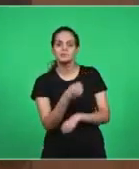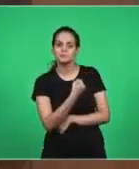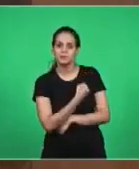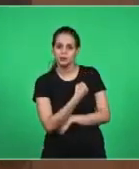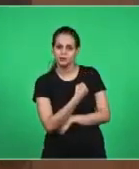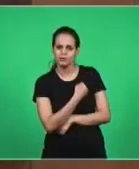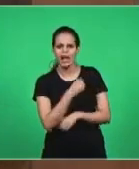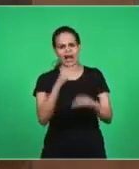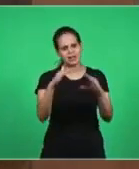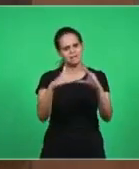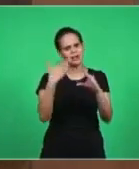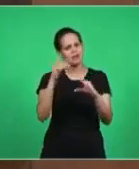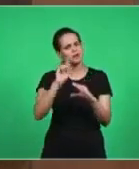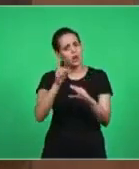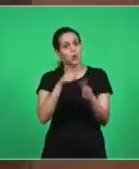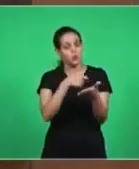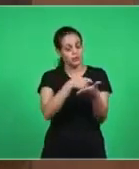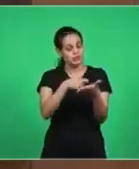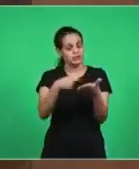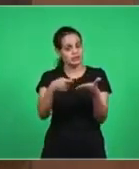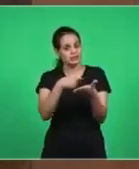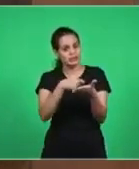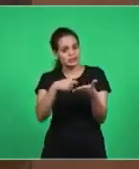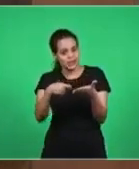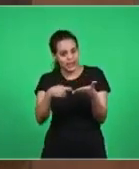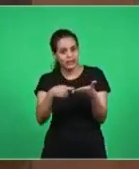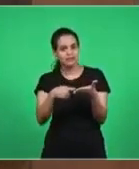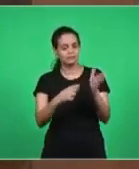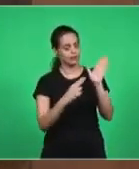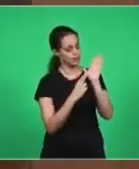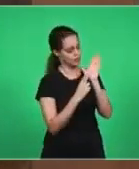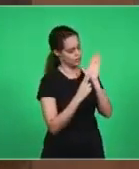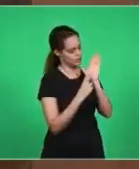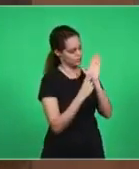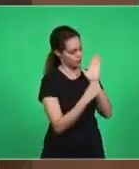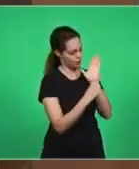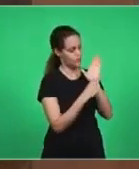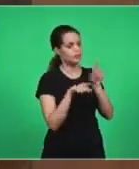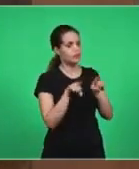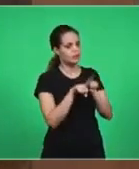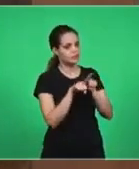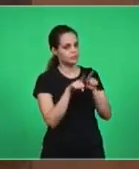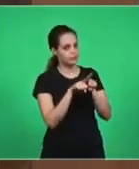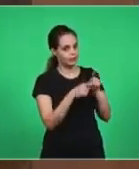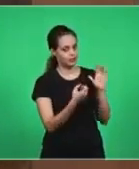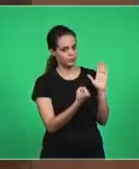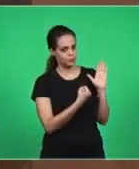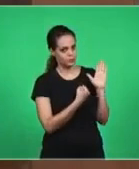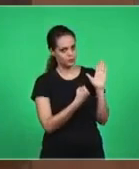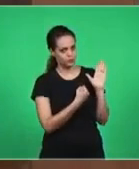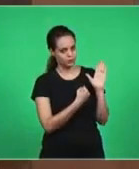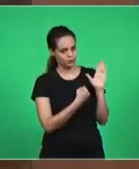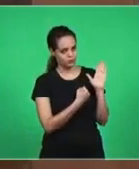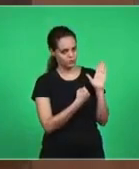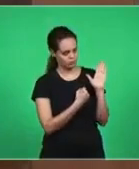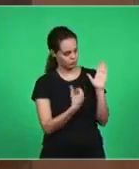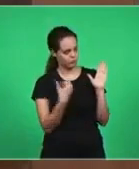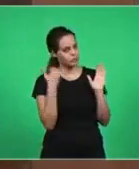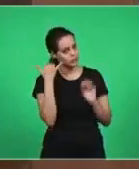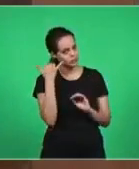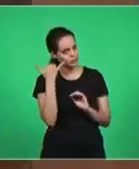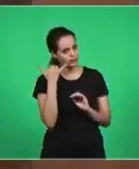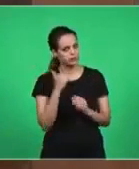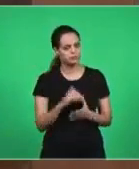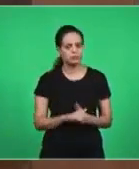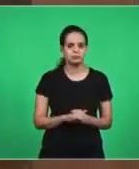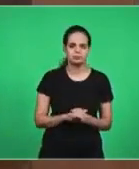going to write down. I'm going to talk to you. Don't send me email. Send a phone number and I'll write and I'll call you. Don't